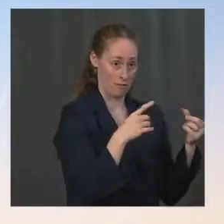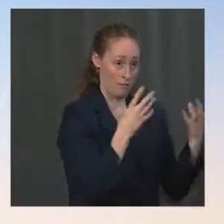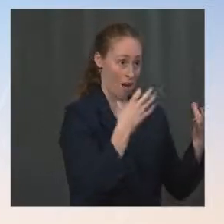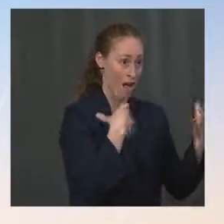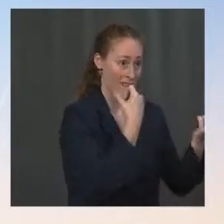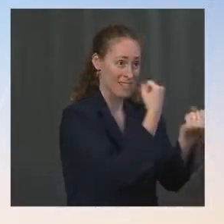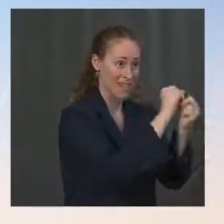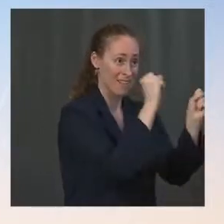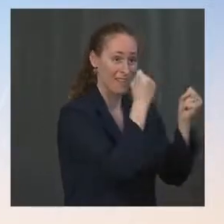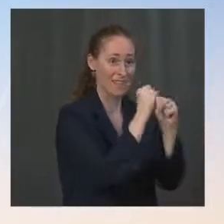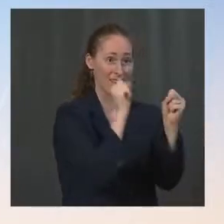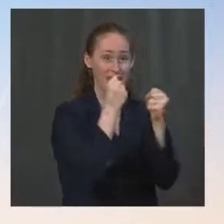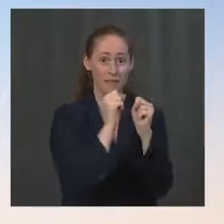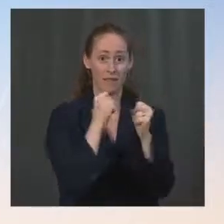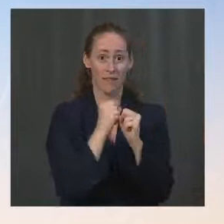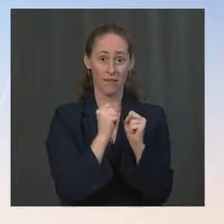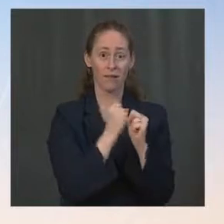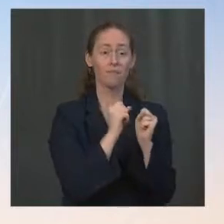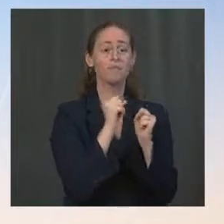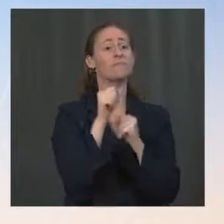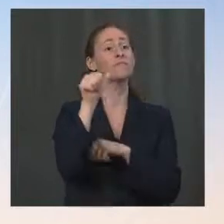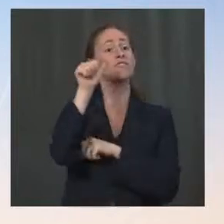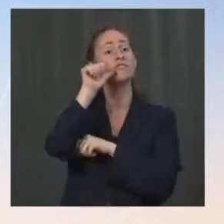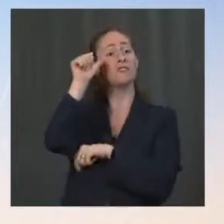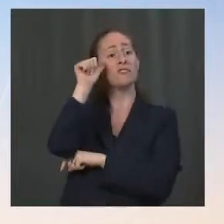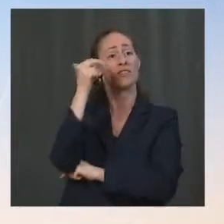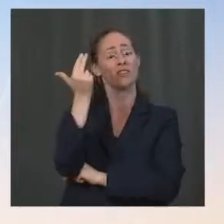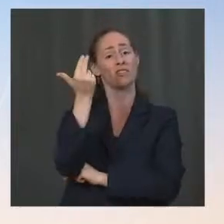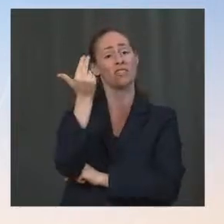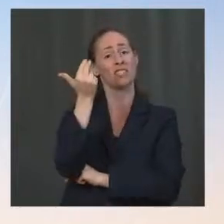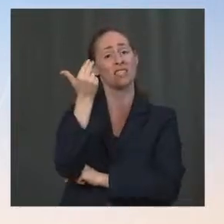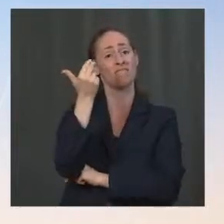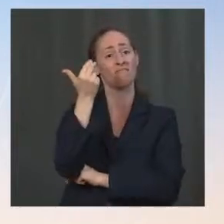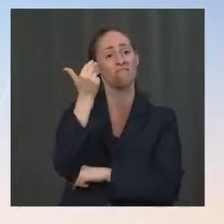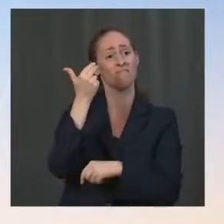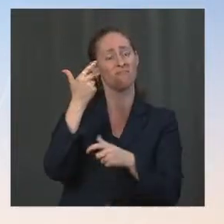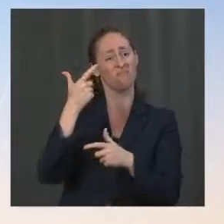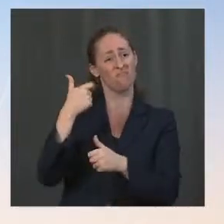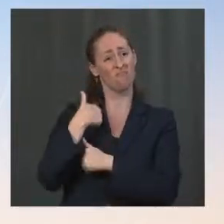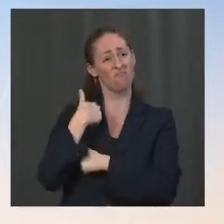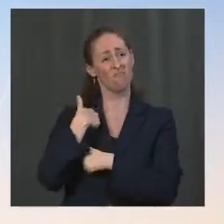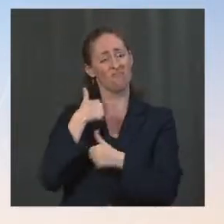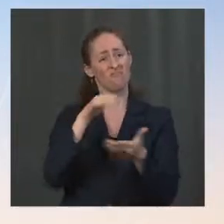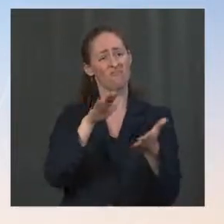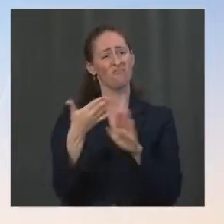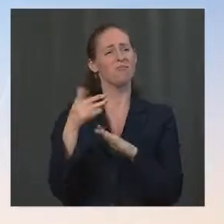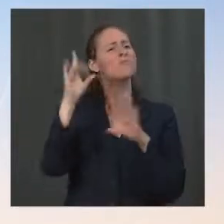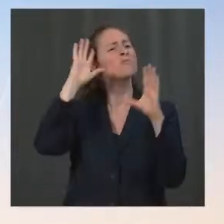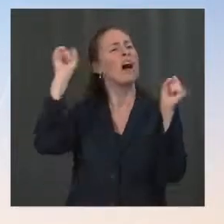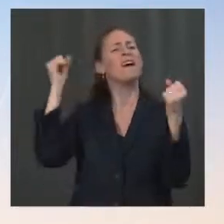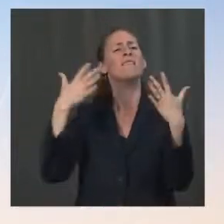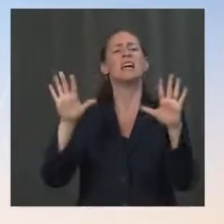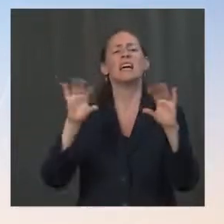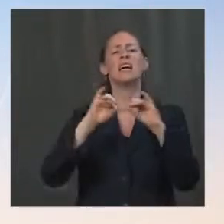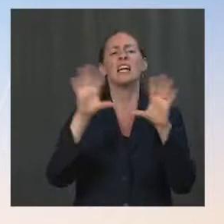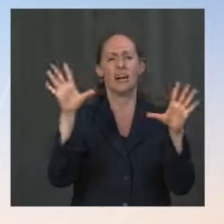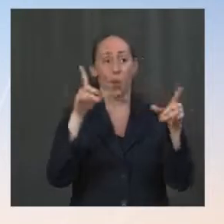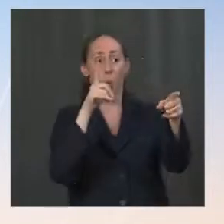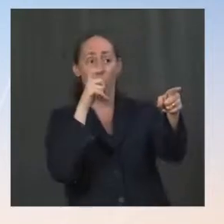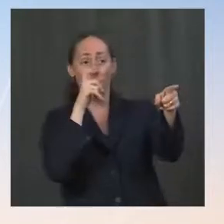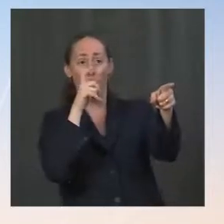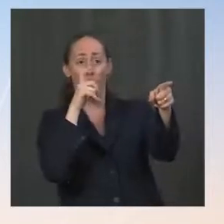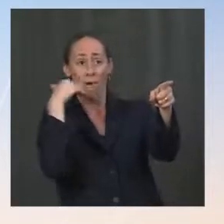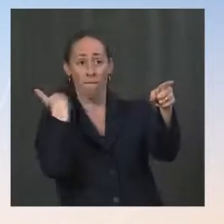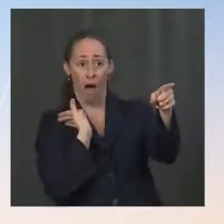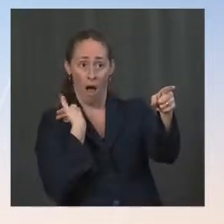they lost 13 of their own, and the president made absolutely clear that we are going to hunt down, go after, and kill the terrorists who are